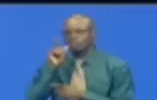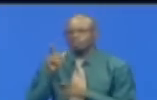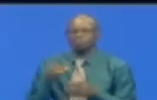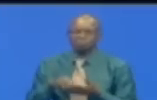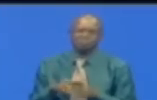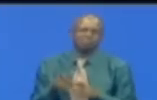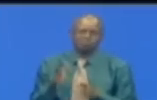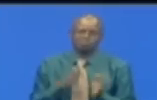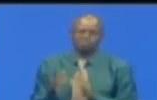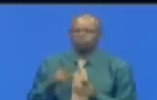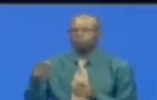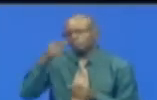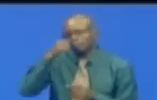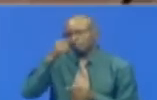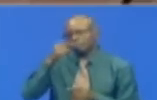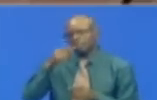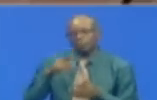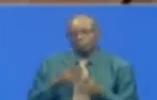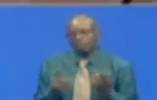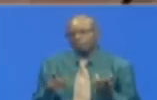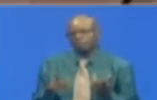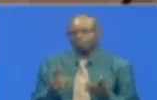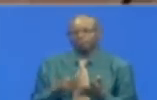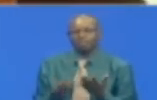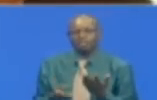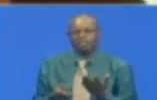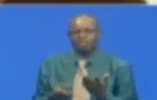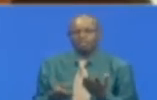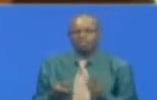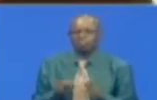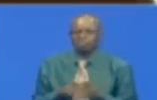he passed away. His hit song, Papa Lolo, not Lamba Lolo that you might be aware of, is